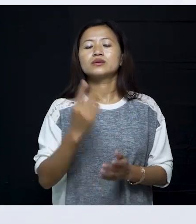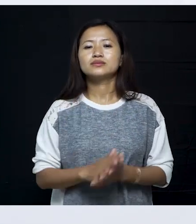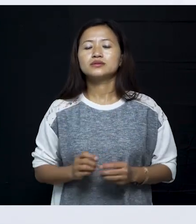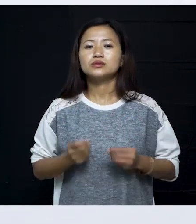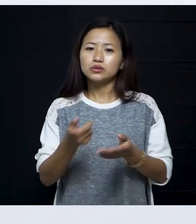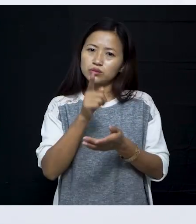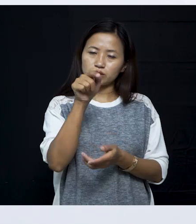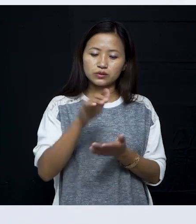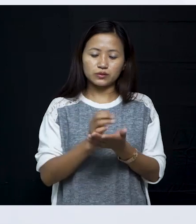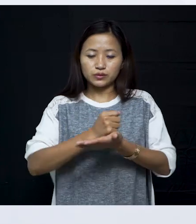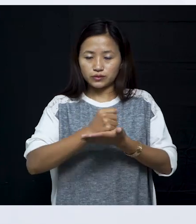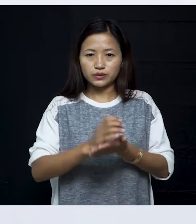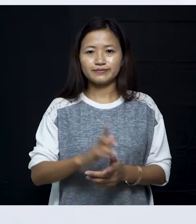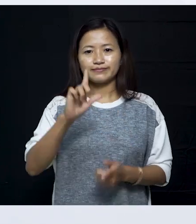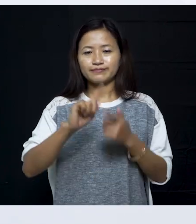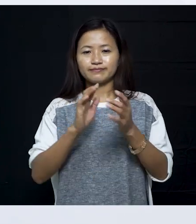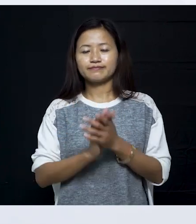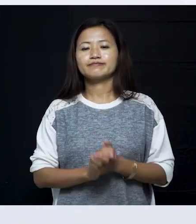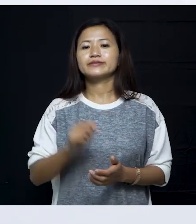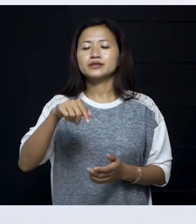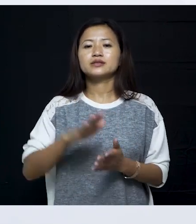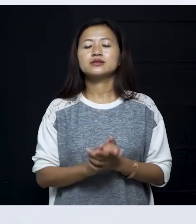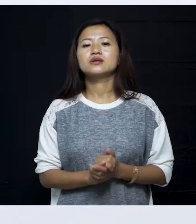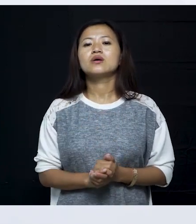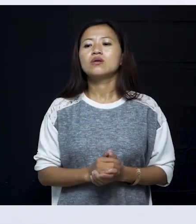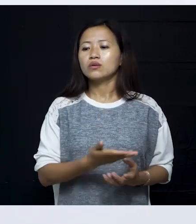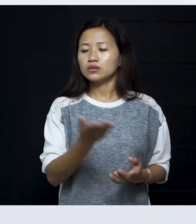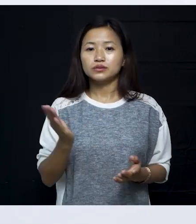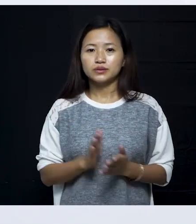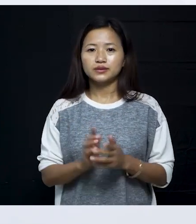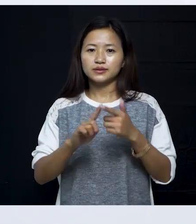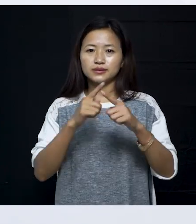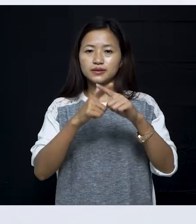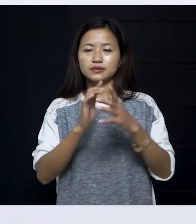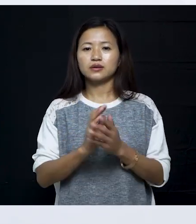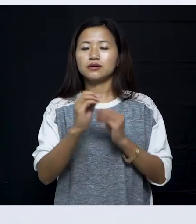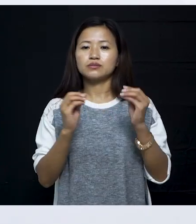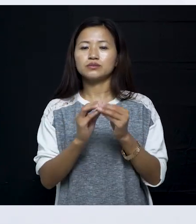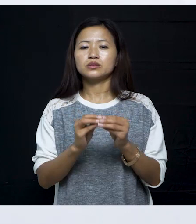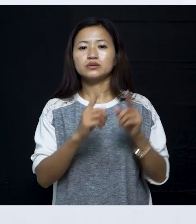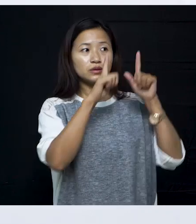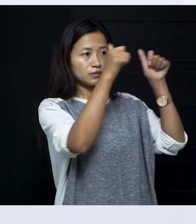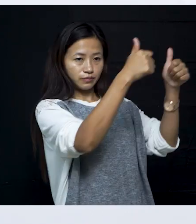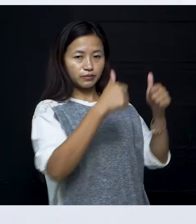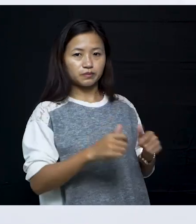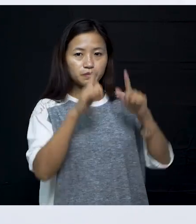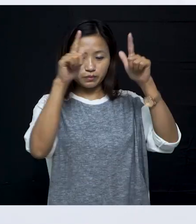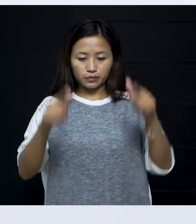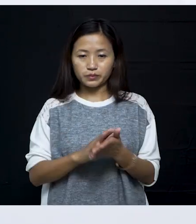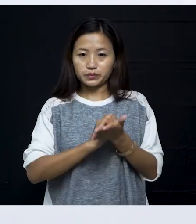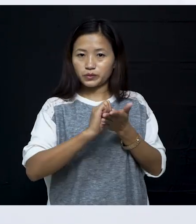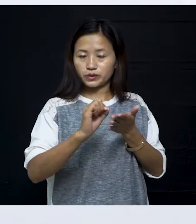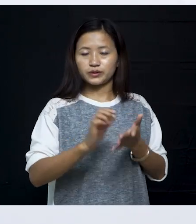also try from the lesson Rip Van Winkle, there is also an exercise about poster writing. And you